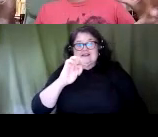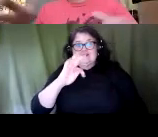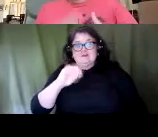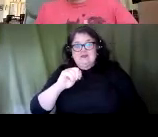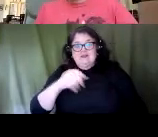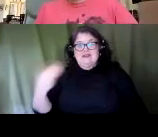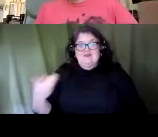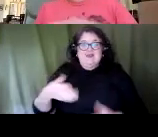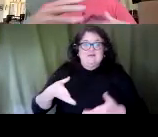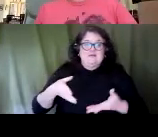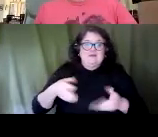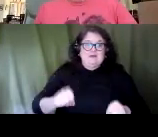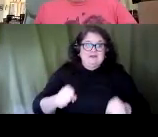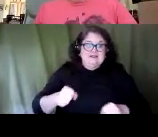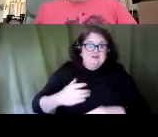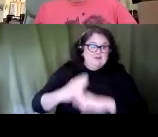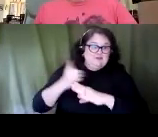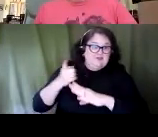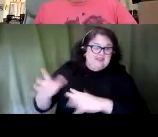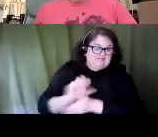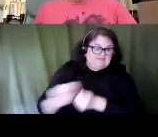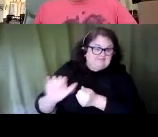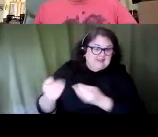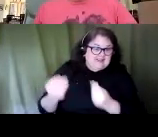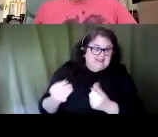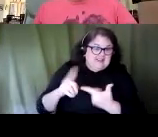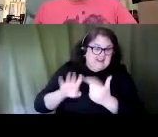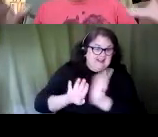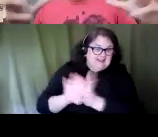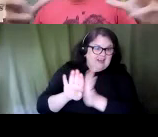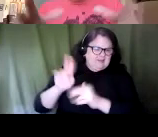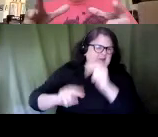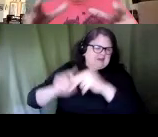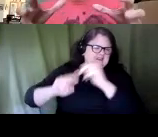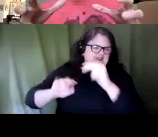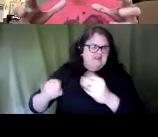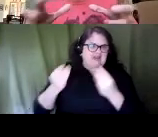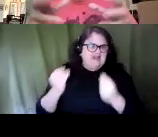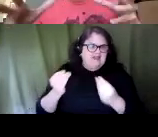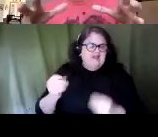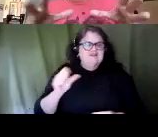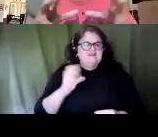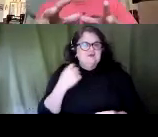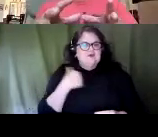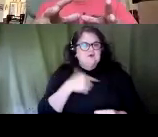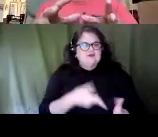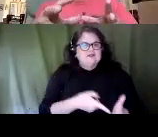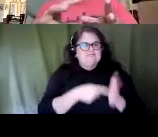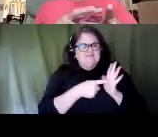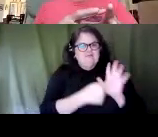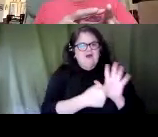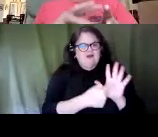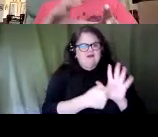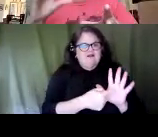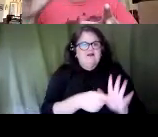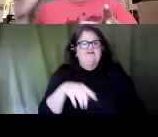being destroyed, developed, et cetera. And so we're sort of taking the model of conservation easement and thinking